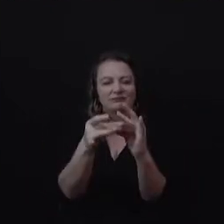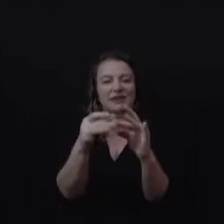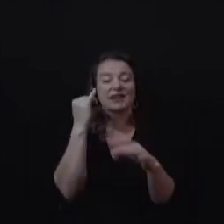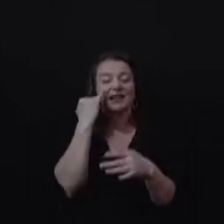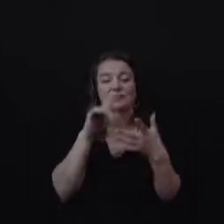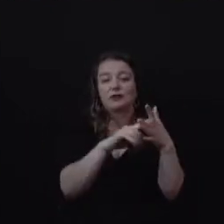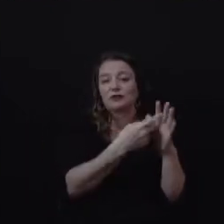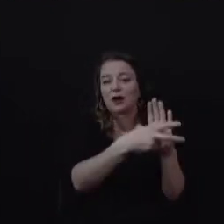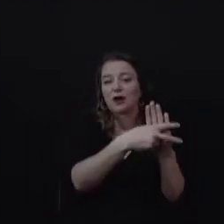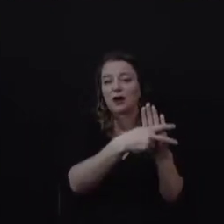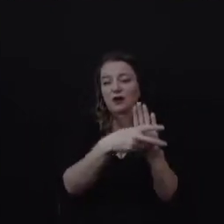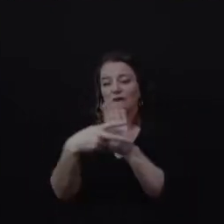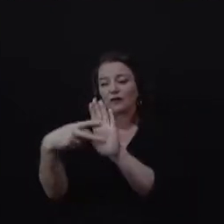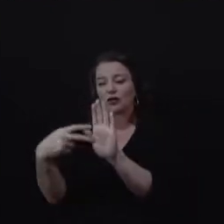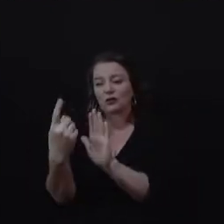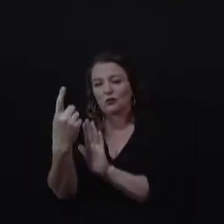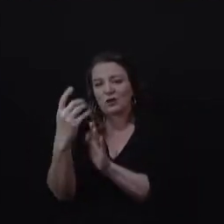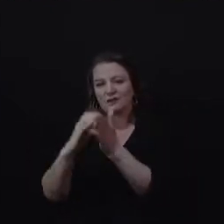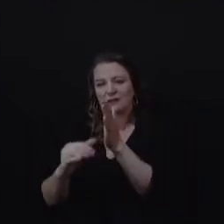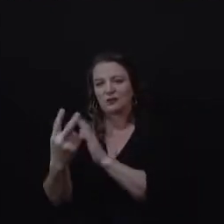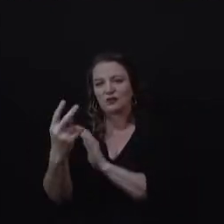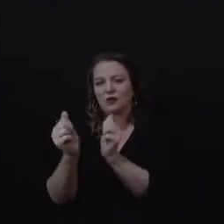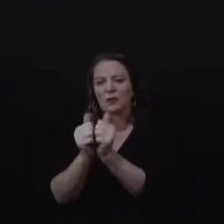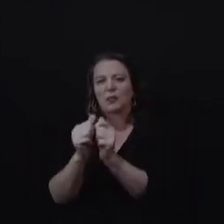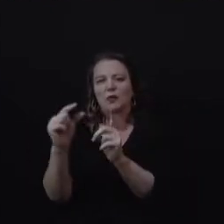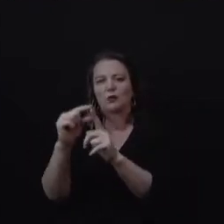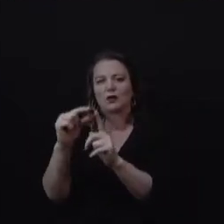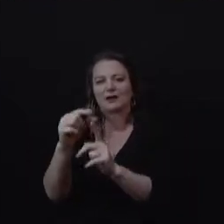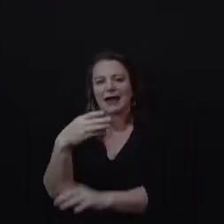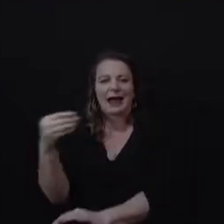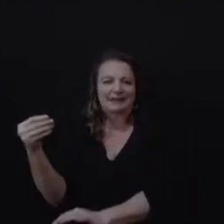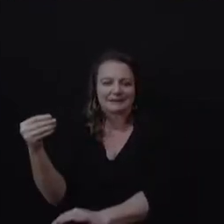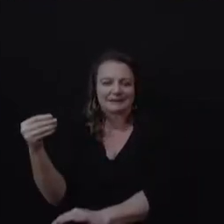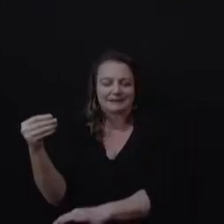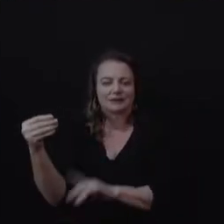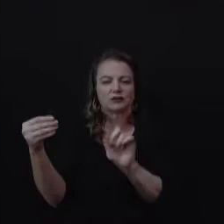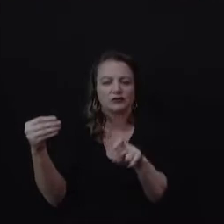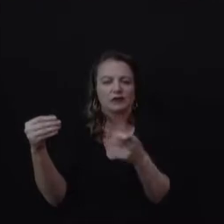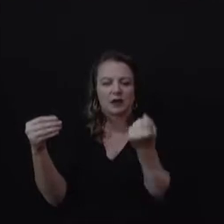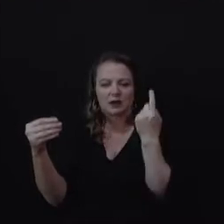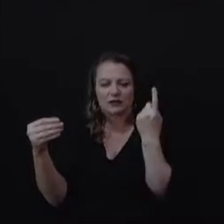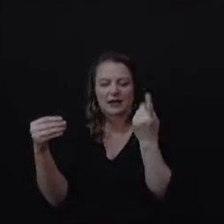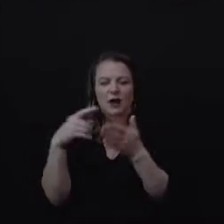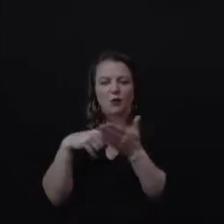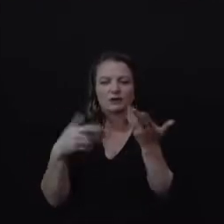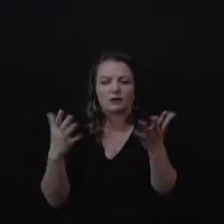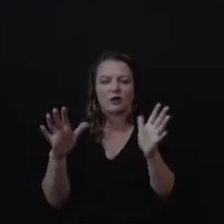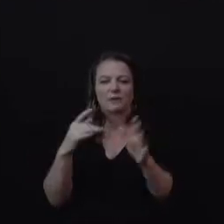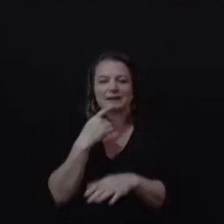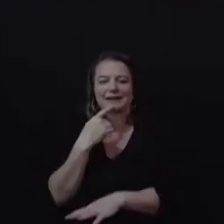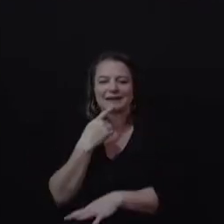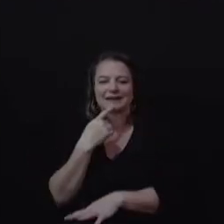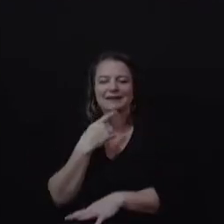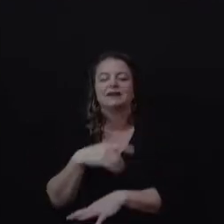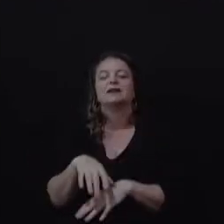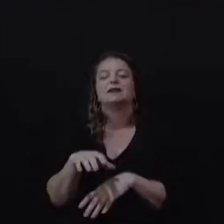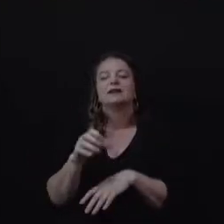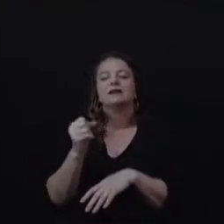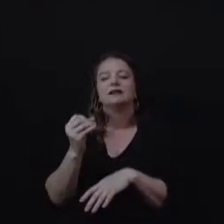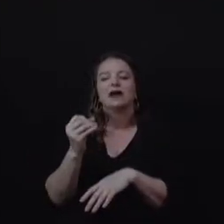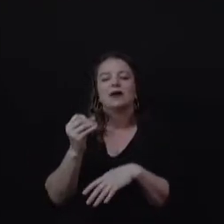verse 1 of chapter 2 with the word and, you've got to understand what has already been said, right? So it gives us